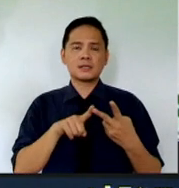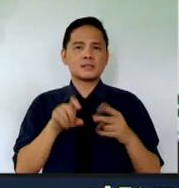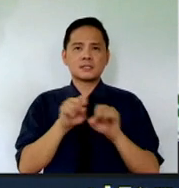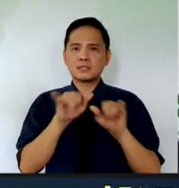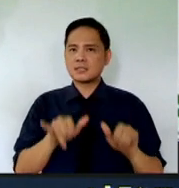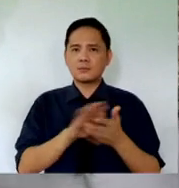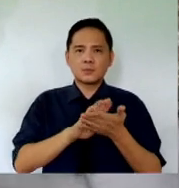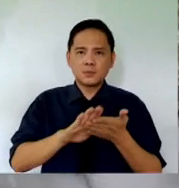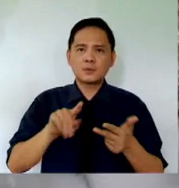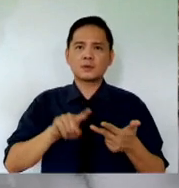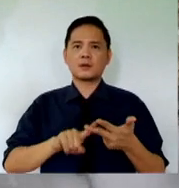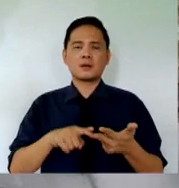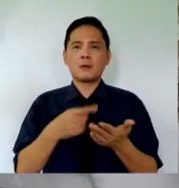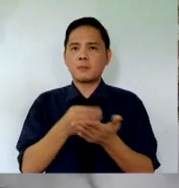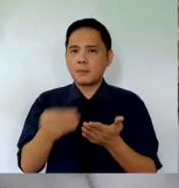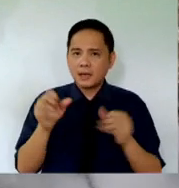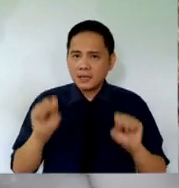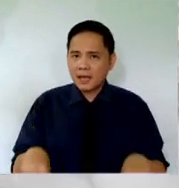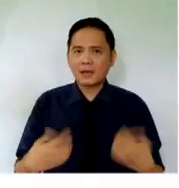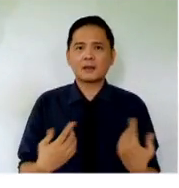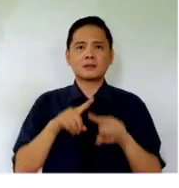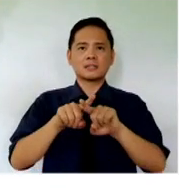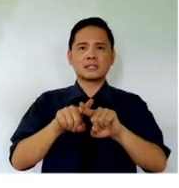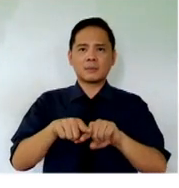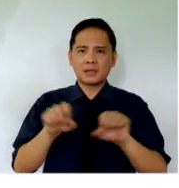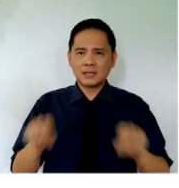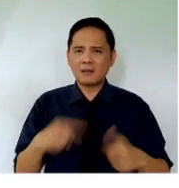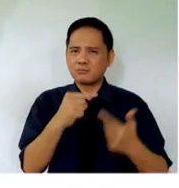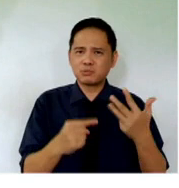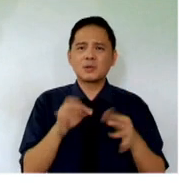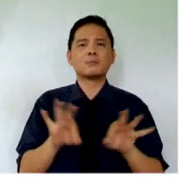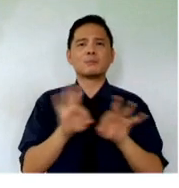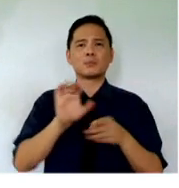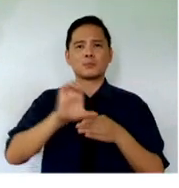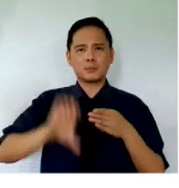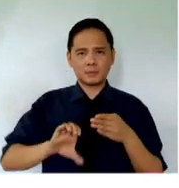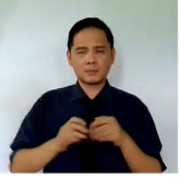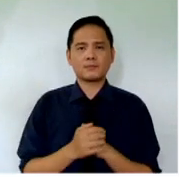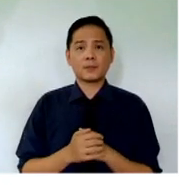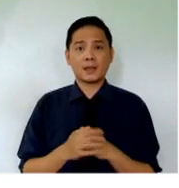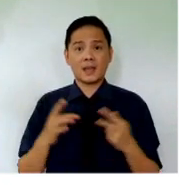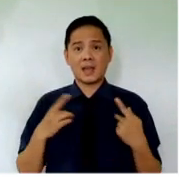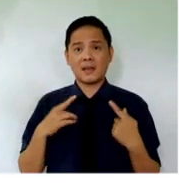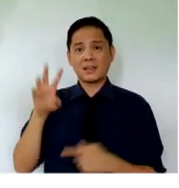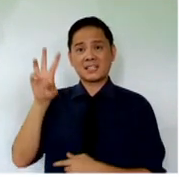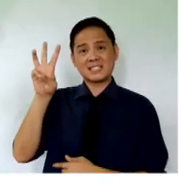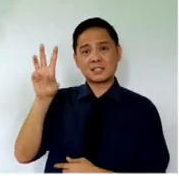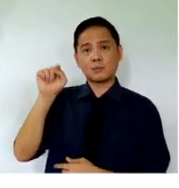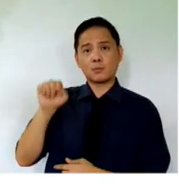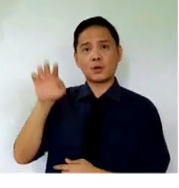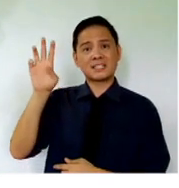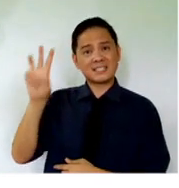that is reliable. The Trade Department aims to have 6.6 million EVs in the country by 2030, or